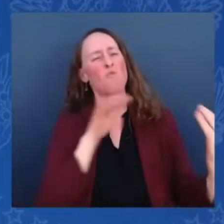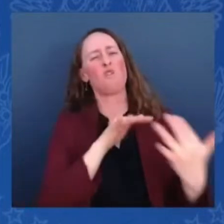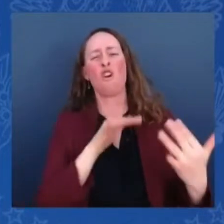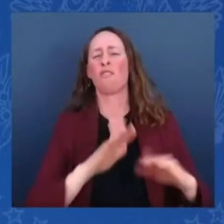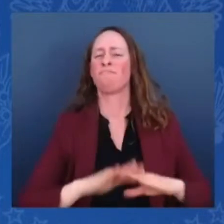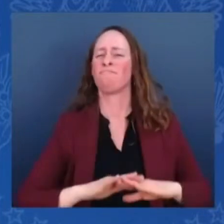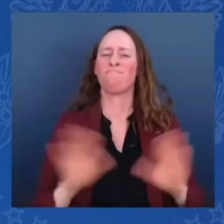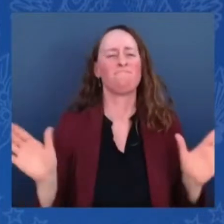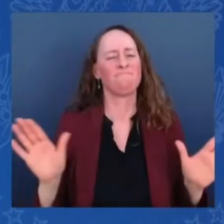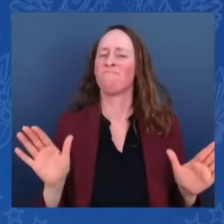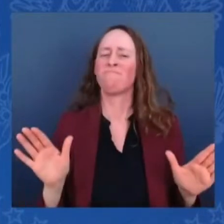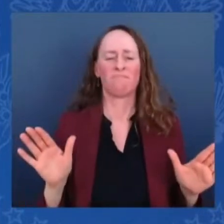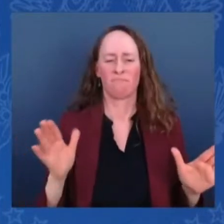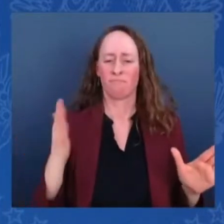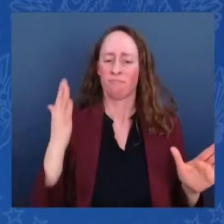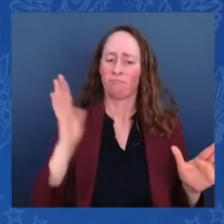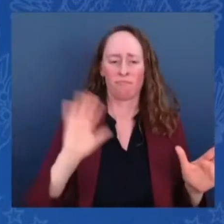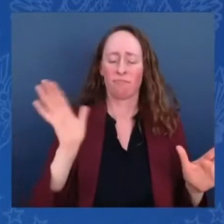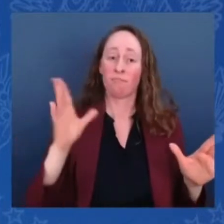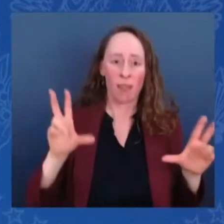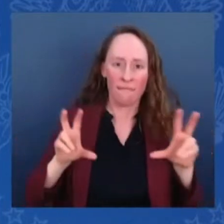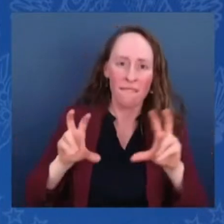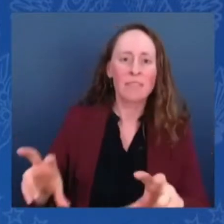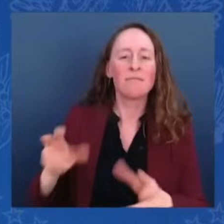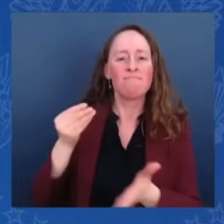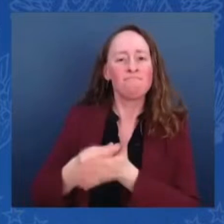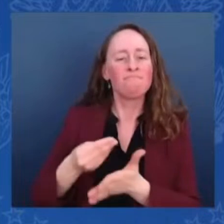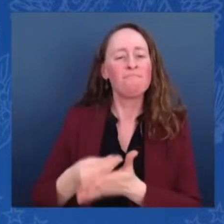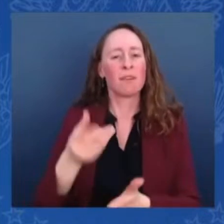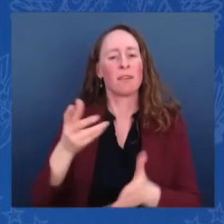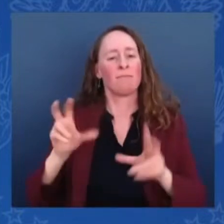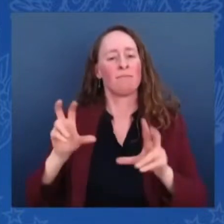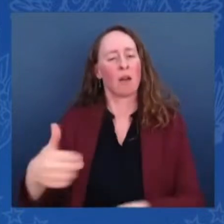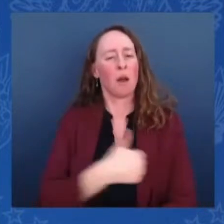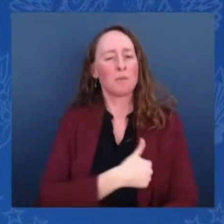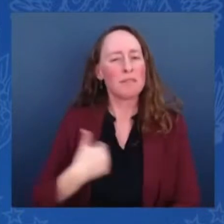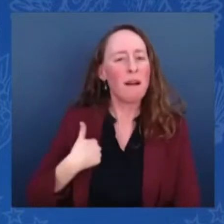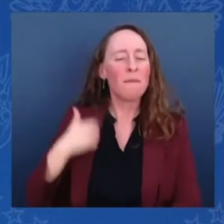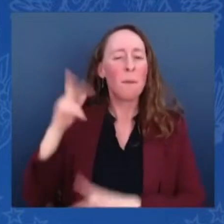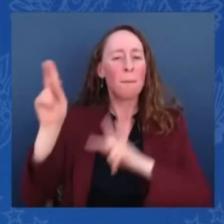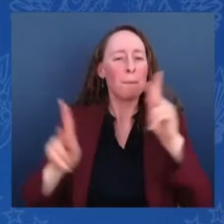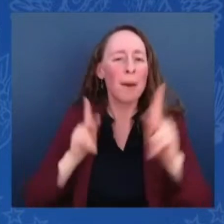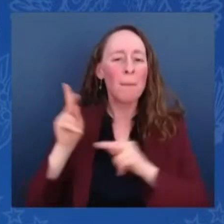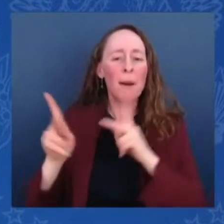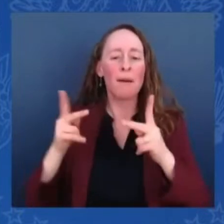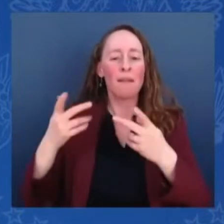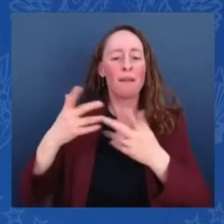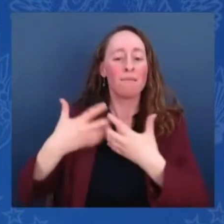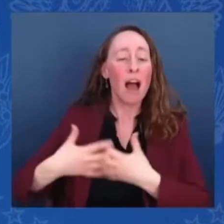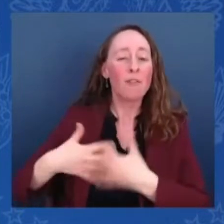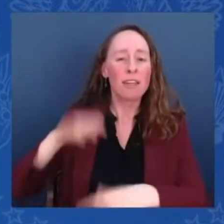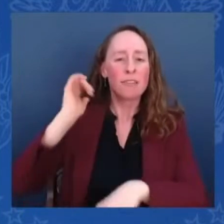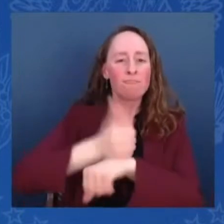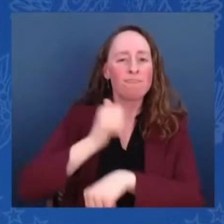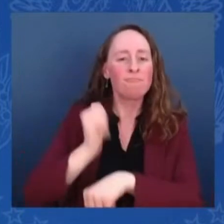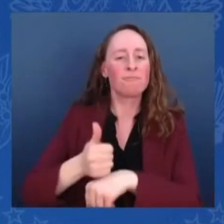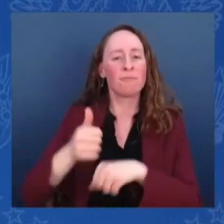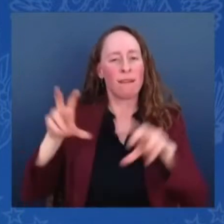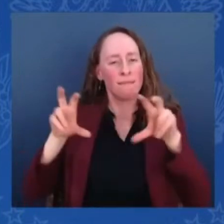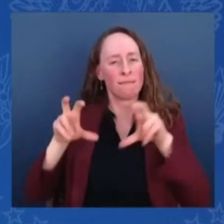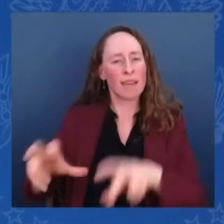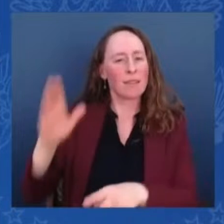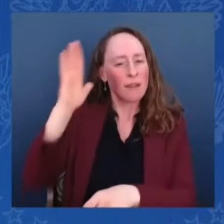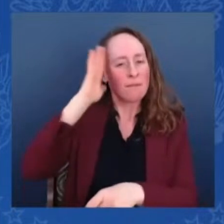American workers, American energies, American factories, generating the strongest economy in the world, which is